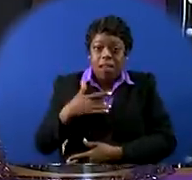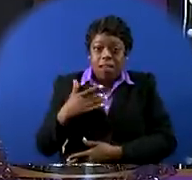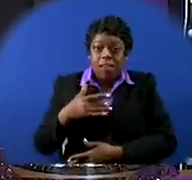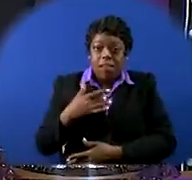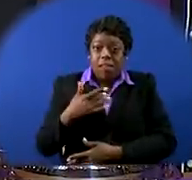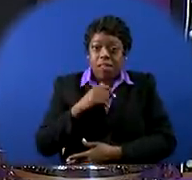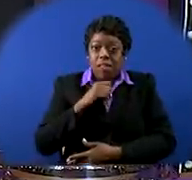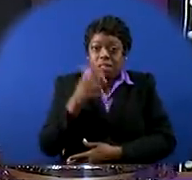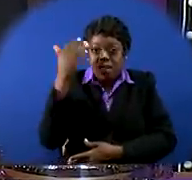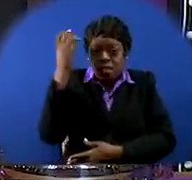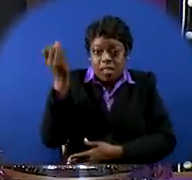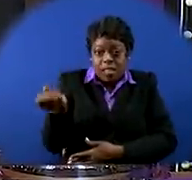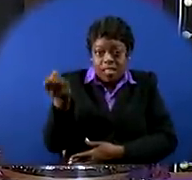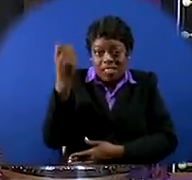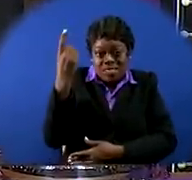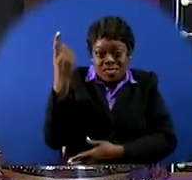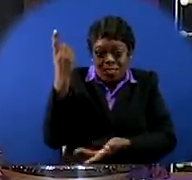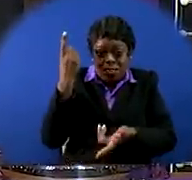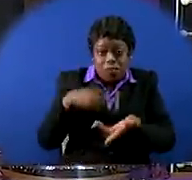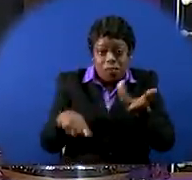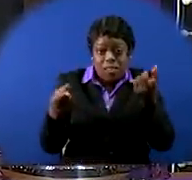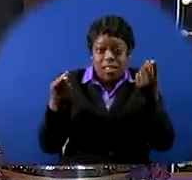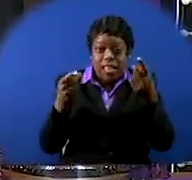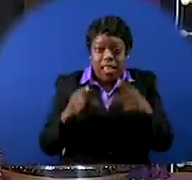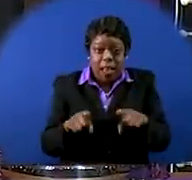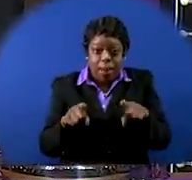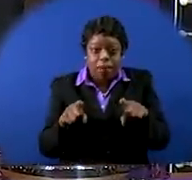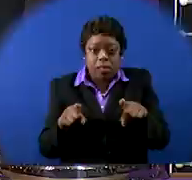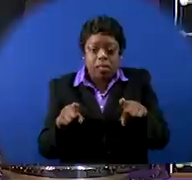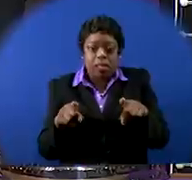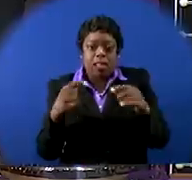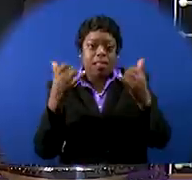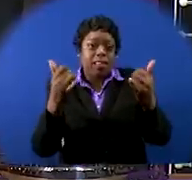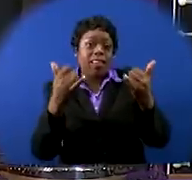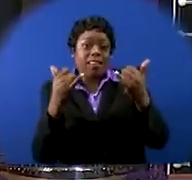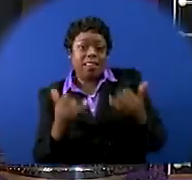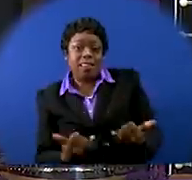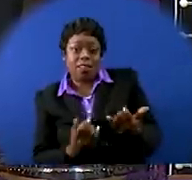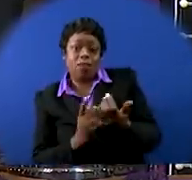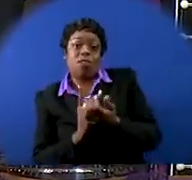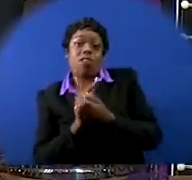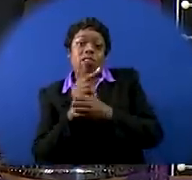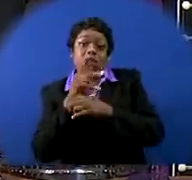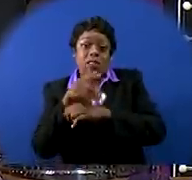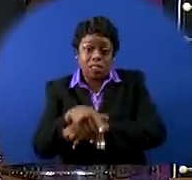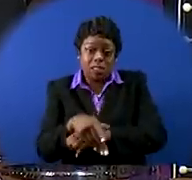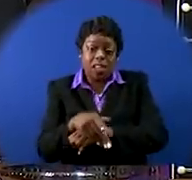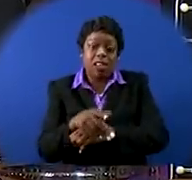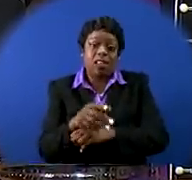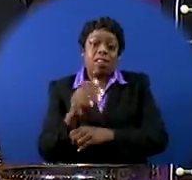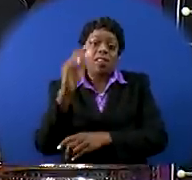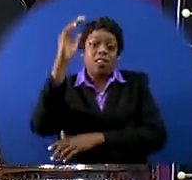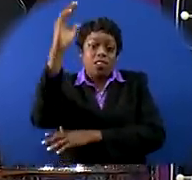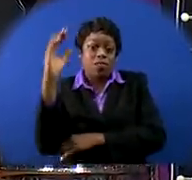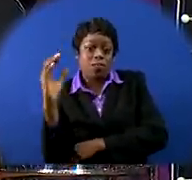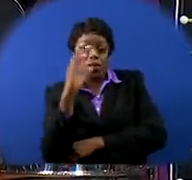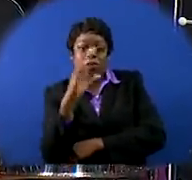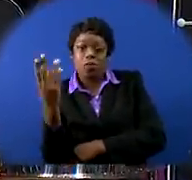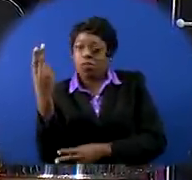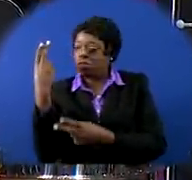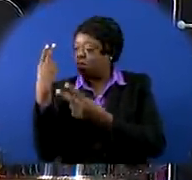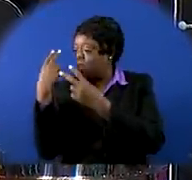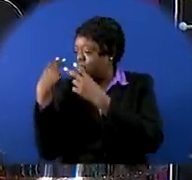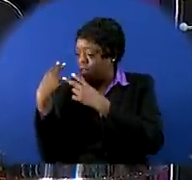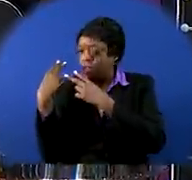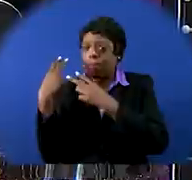was happening in that moment. But now we on the other side of the cross can look back and thank God that Jesus